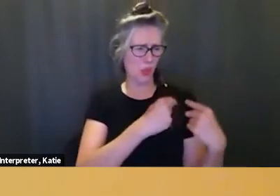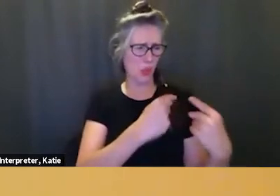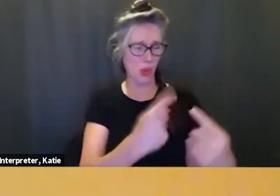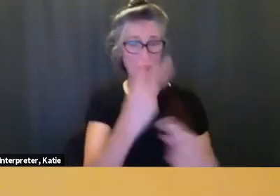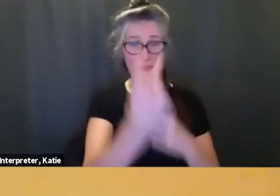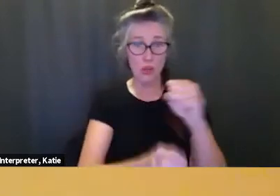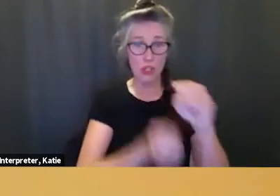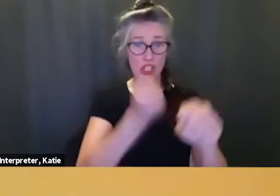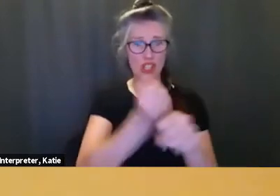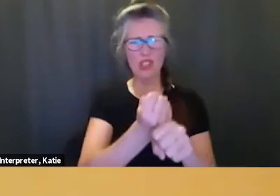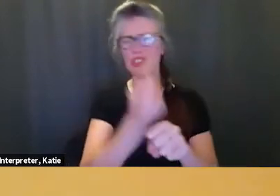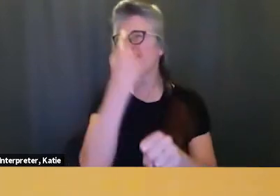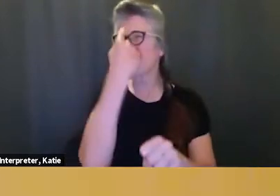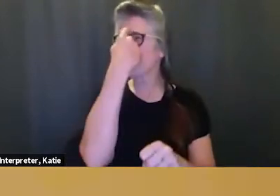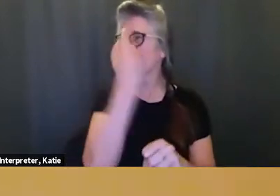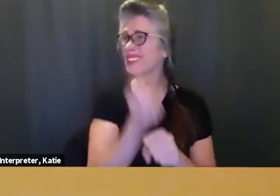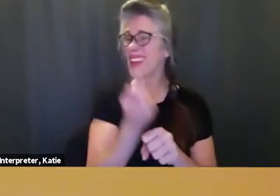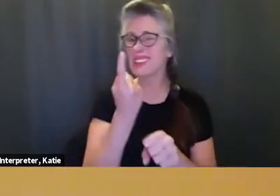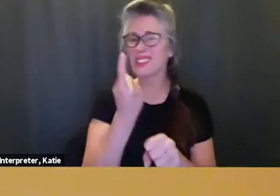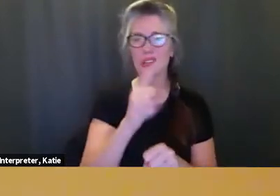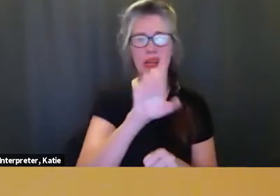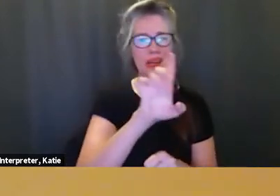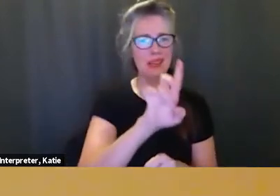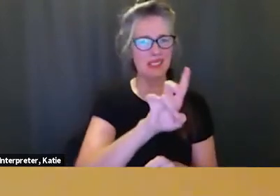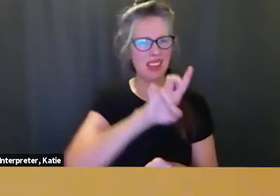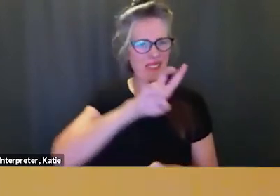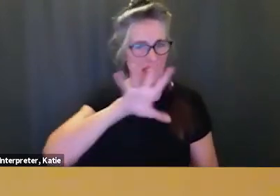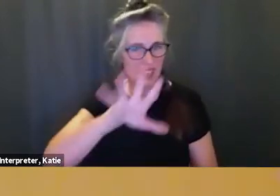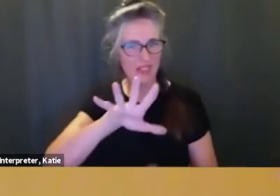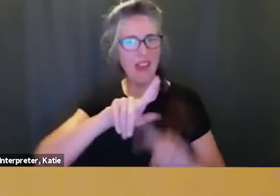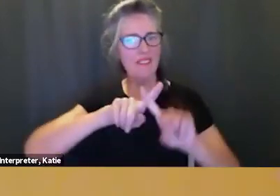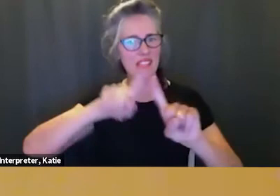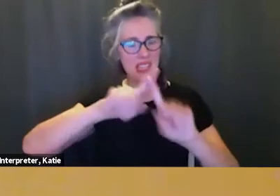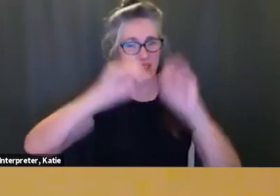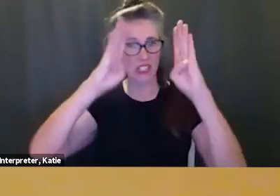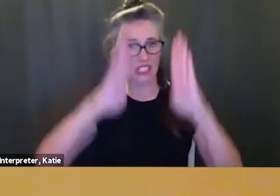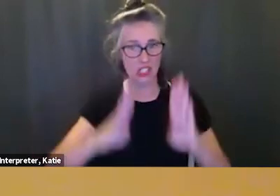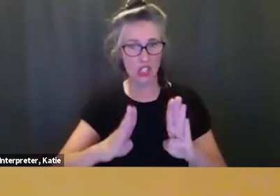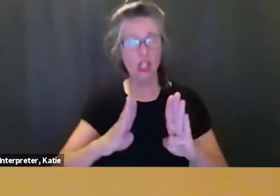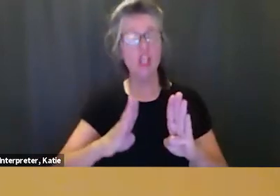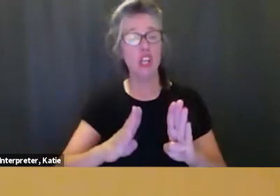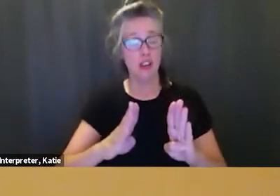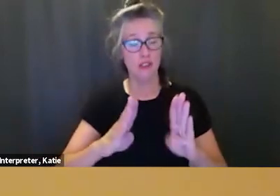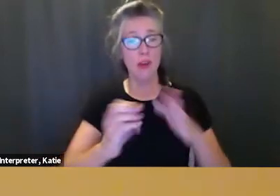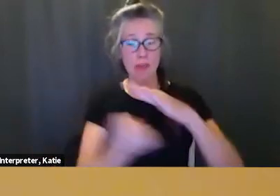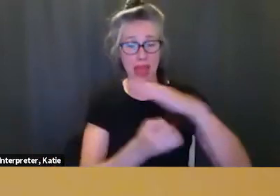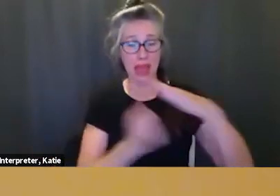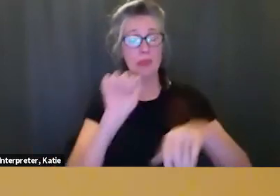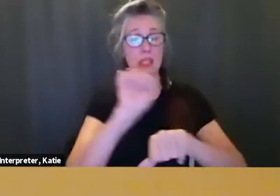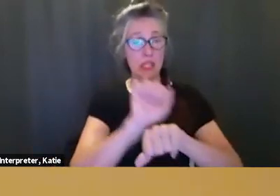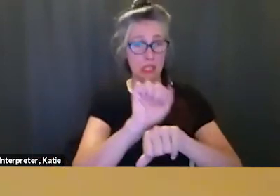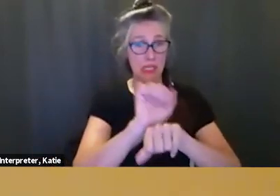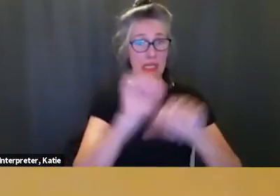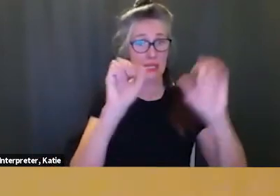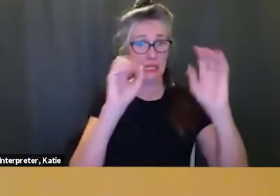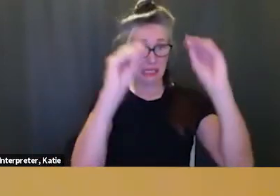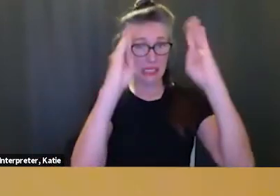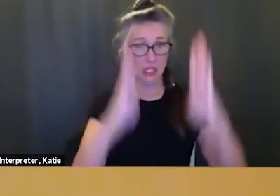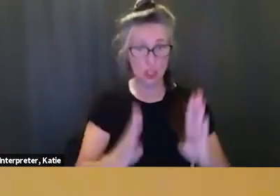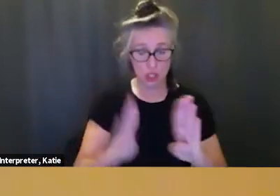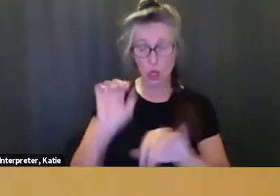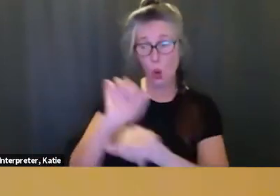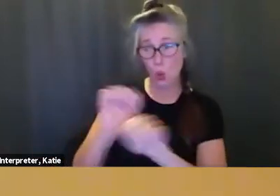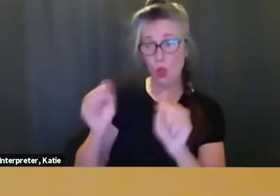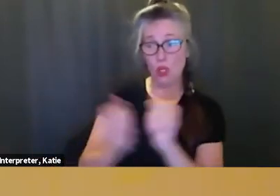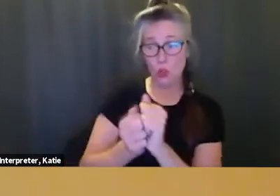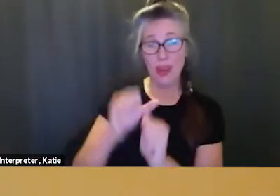year, 75 elementary teachers from Santa Barbara Unified partnered with illustrative math to provide feedback as